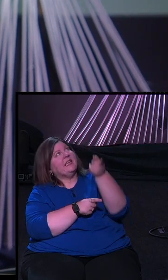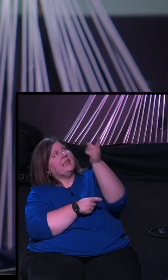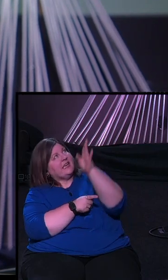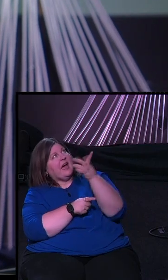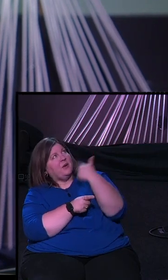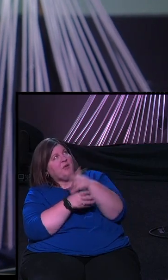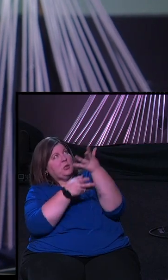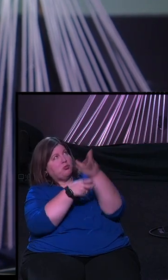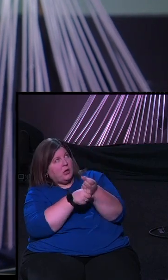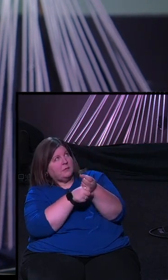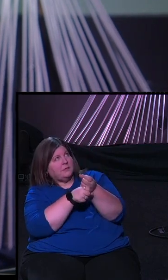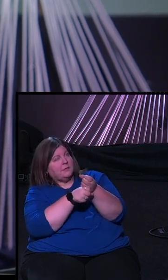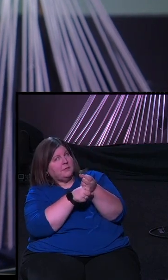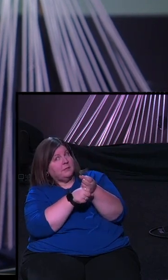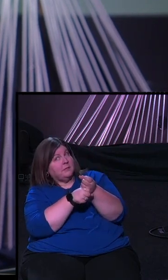trust.